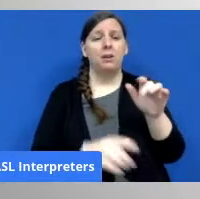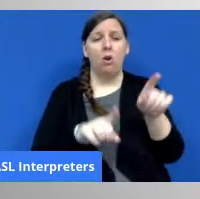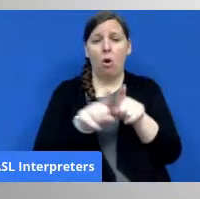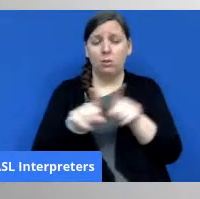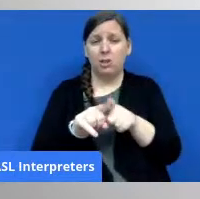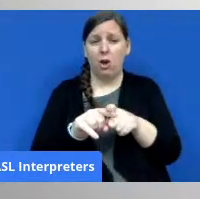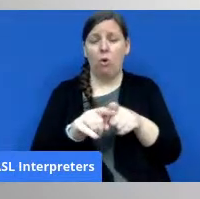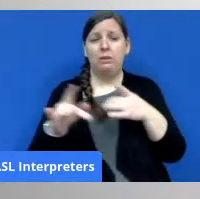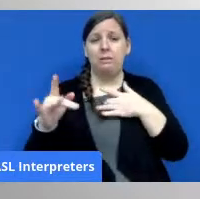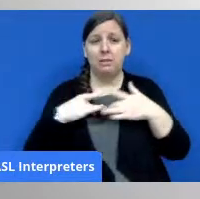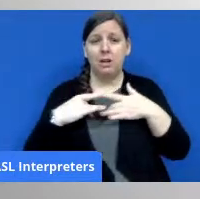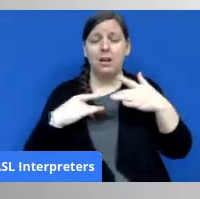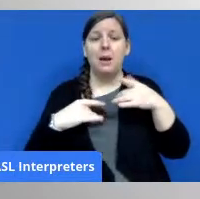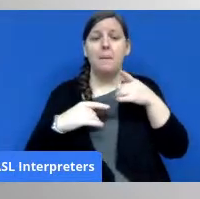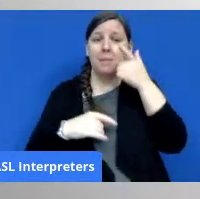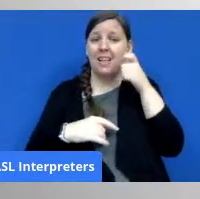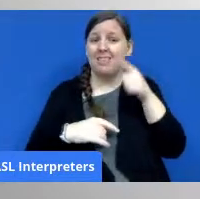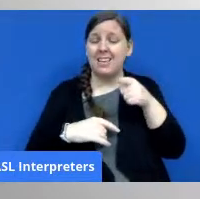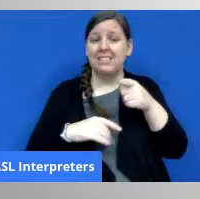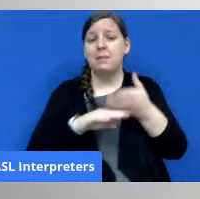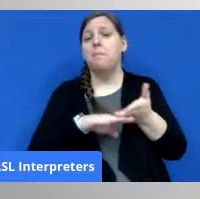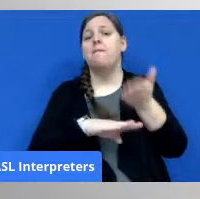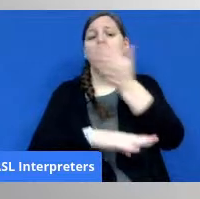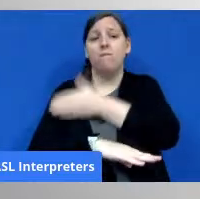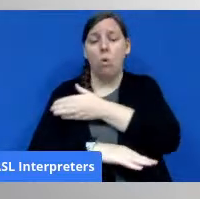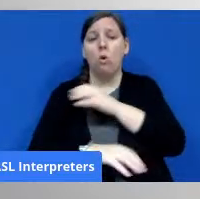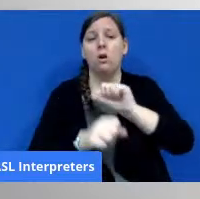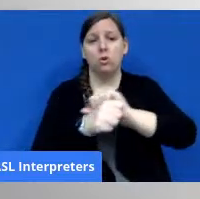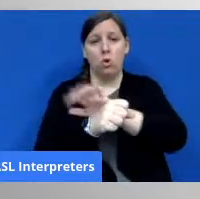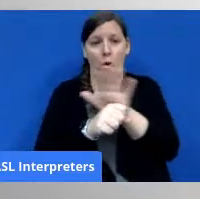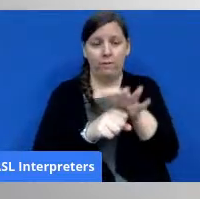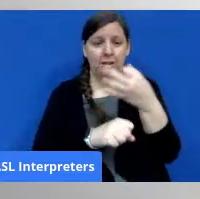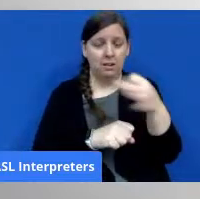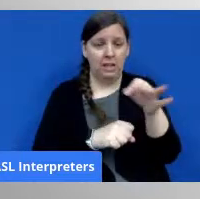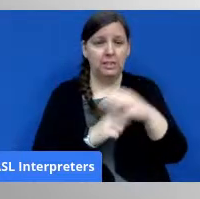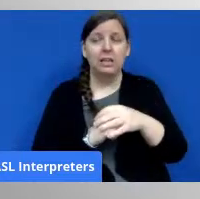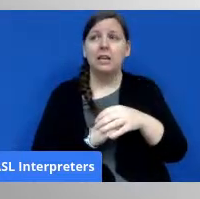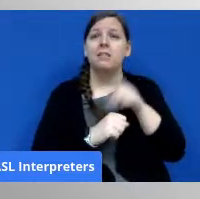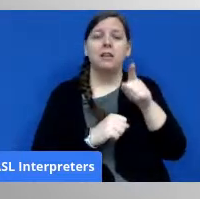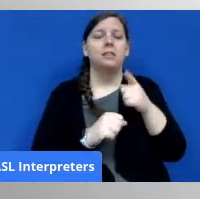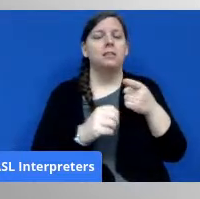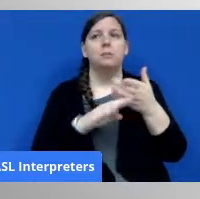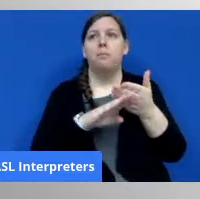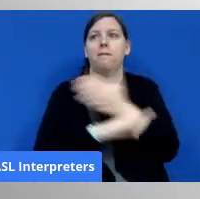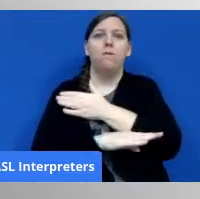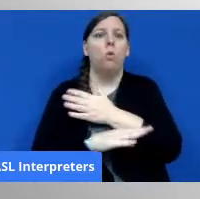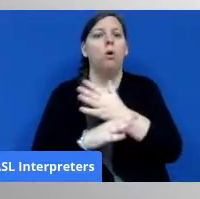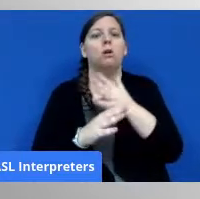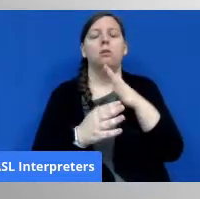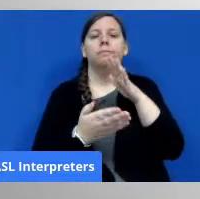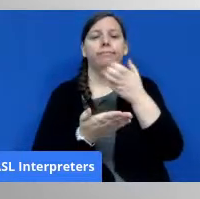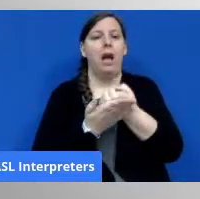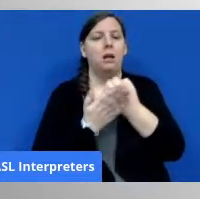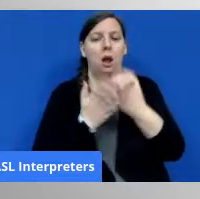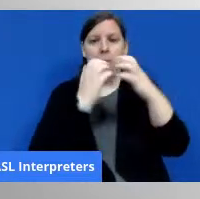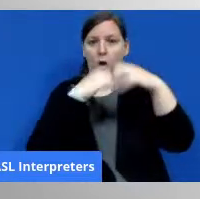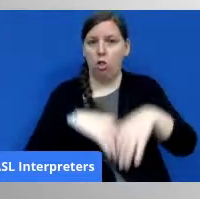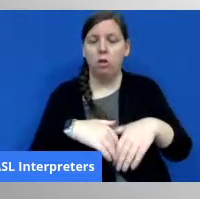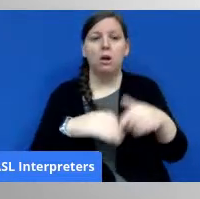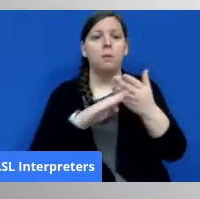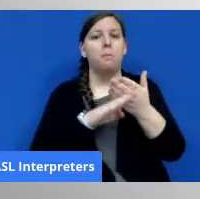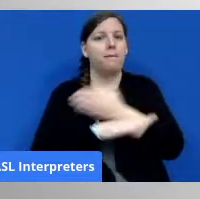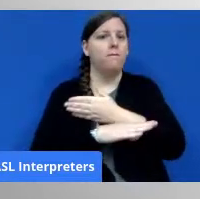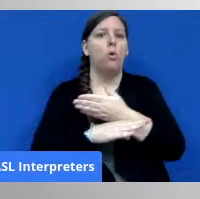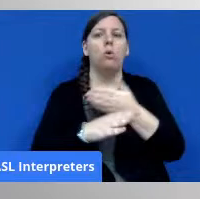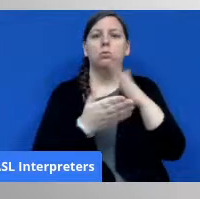COVID-19, okay? And so this is before the economic fallout, before mass closures, before lots of people who are dealing with